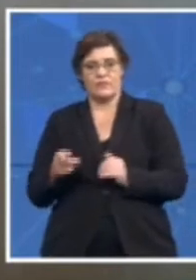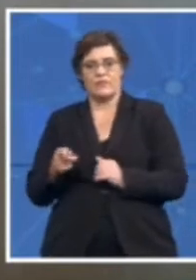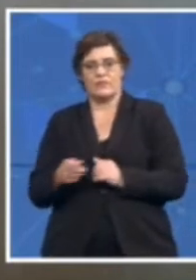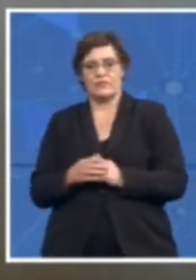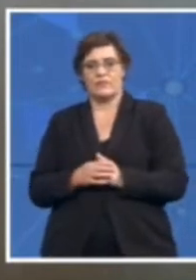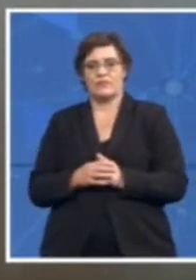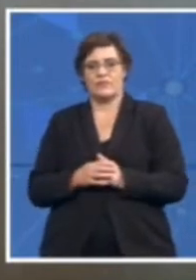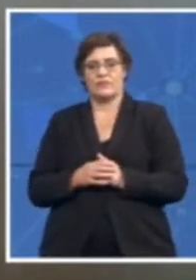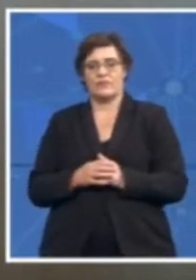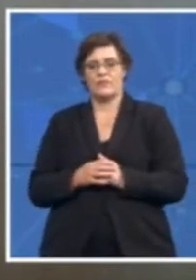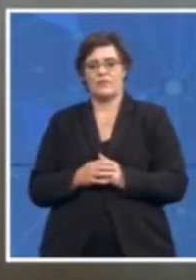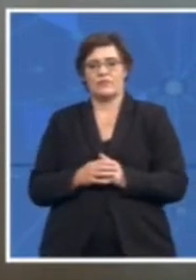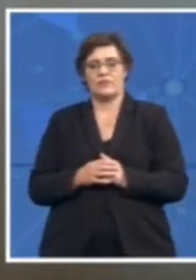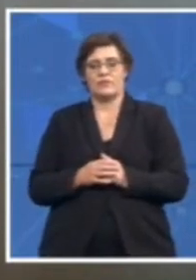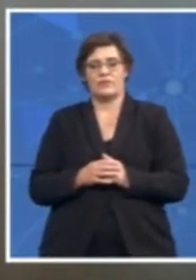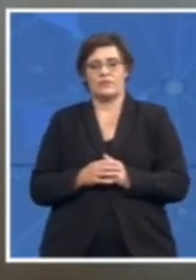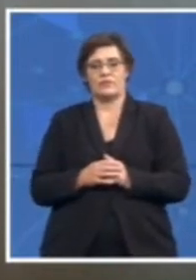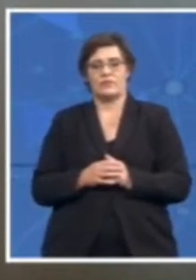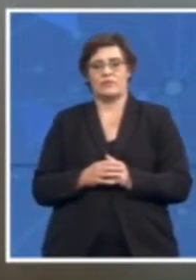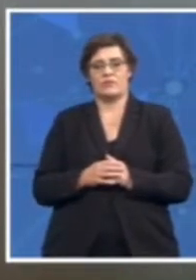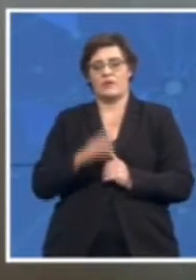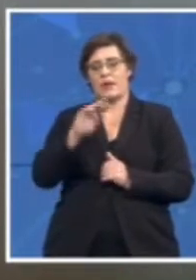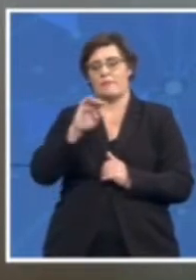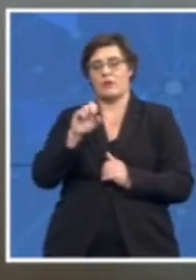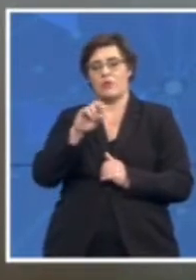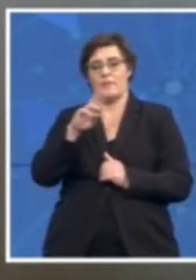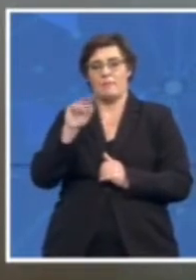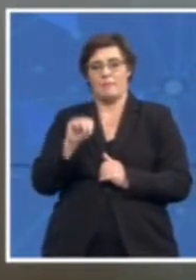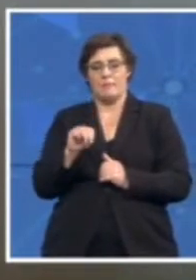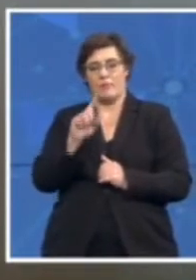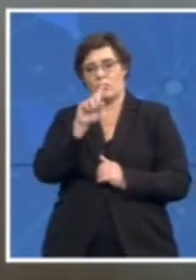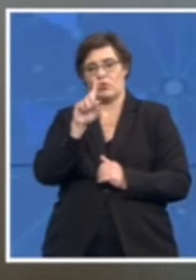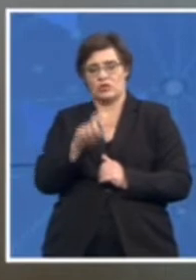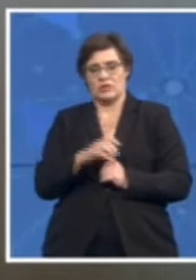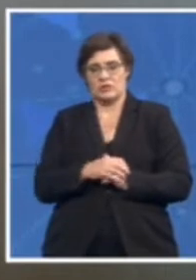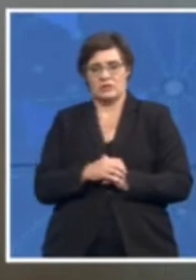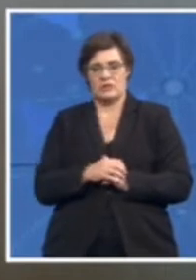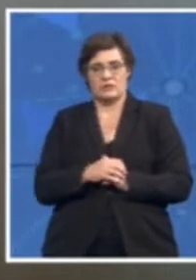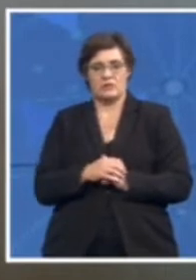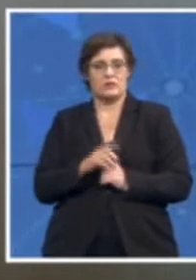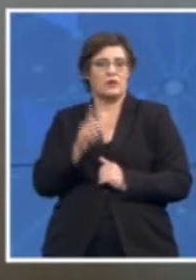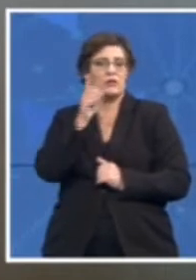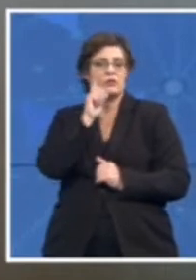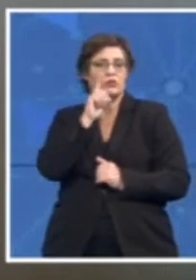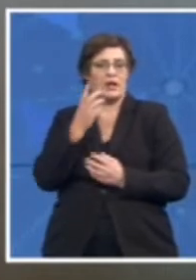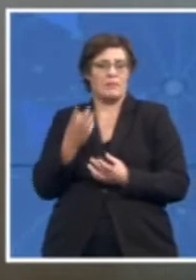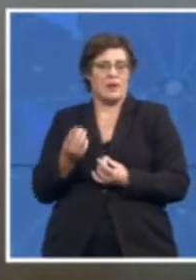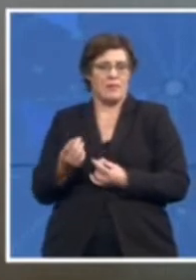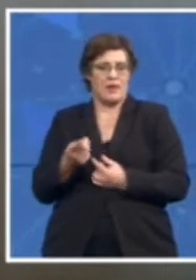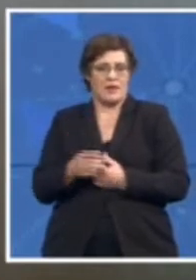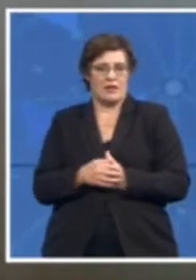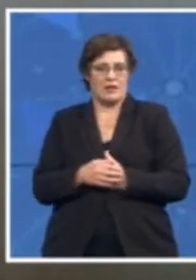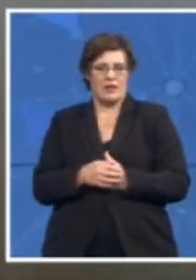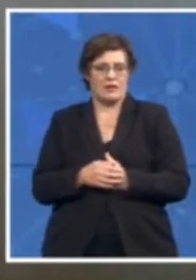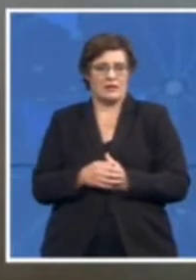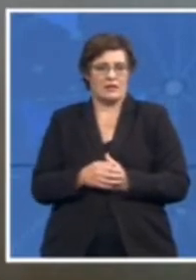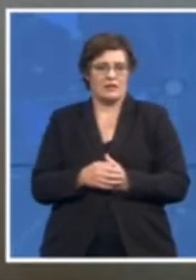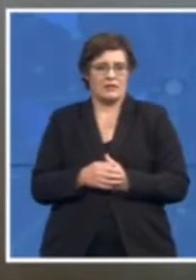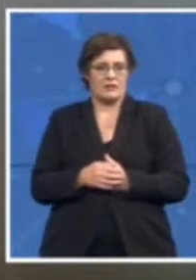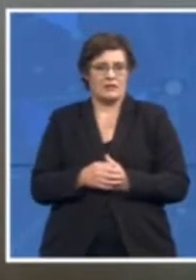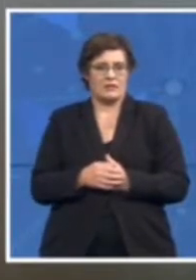Miriam's question. I'm just checking my numbers here, Miriam, if you don't mind. So let's go to Terence's question while